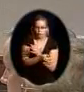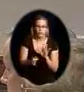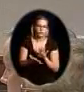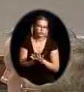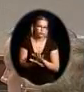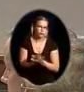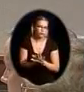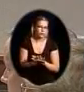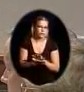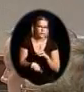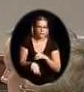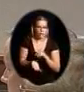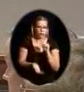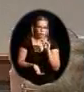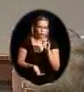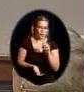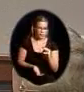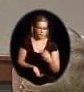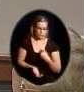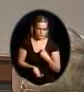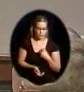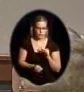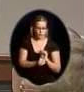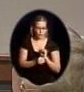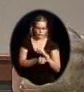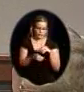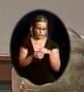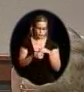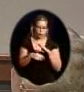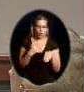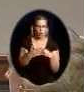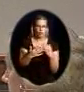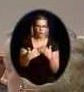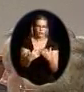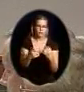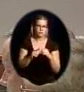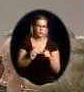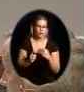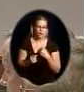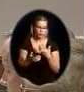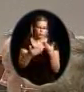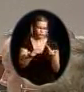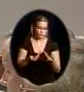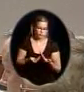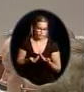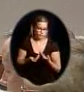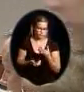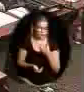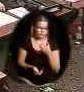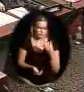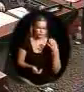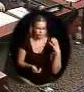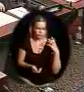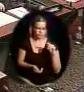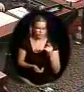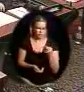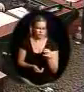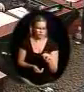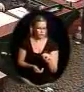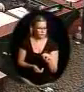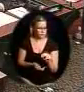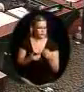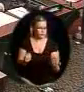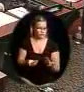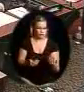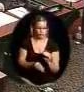and Dr. Graham and I work internally with all our audiences, but I would like to introduce Chief Thiessen, who's here in the